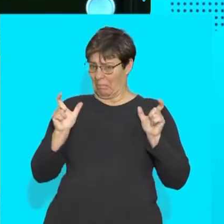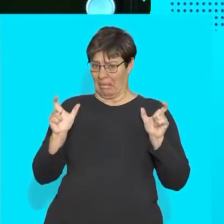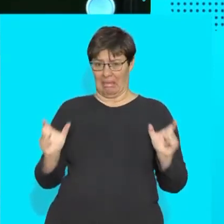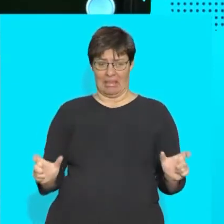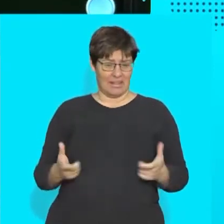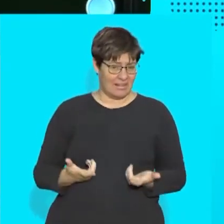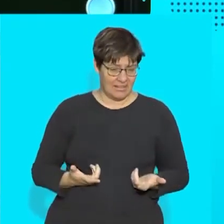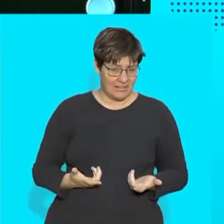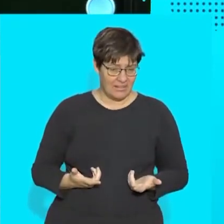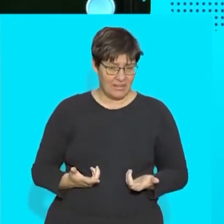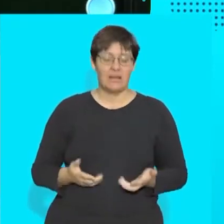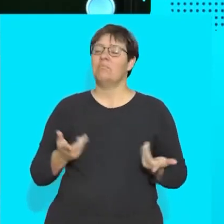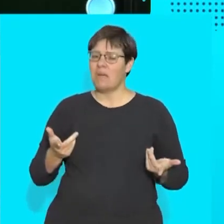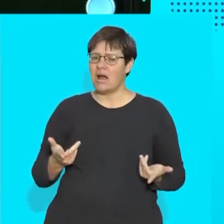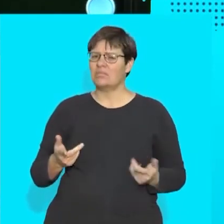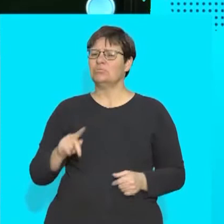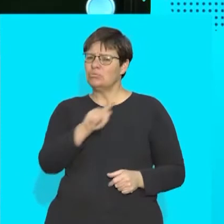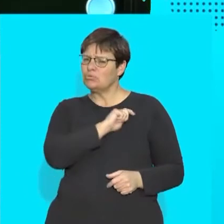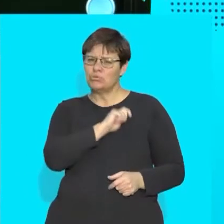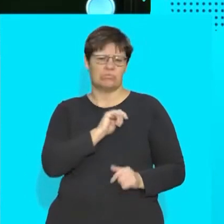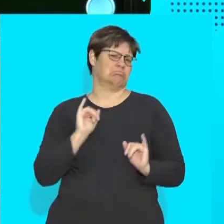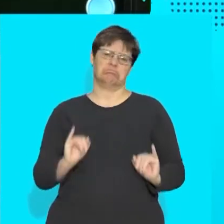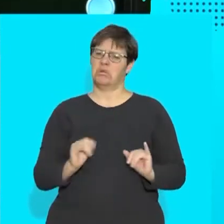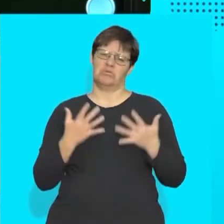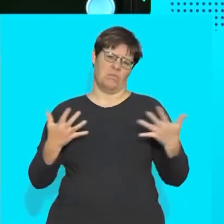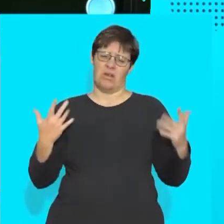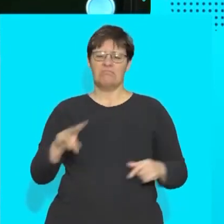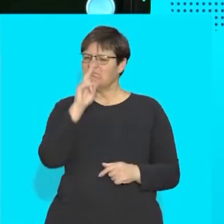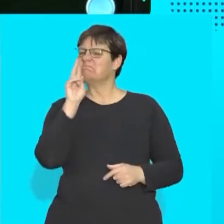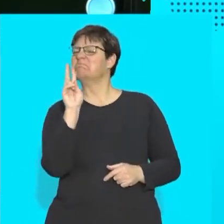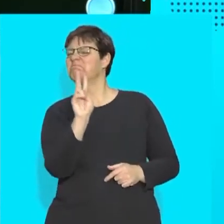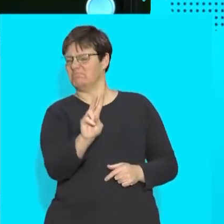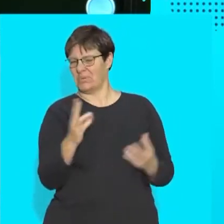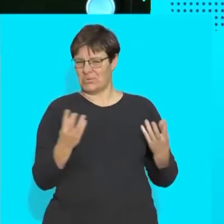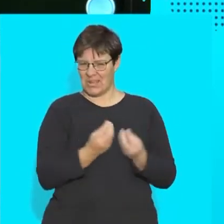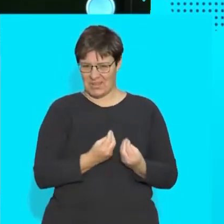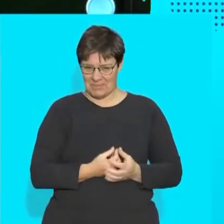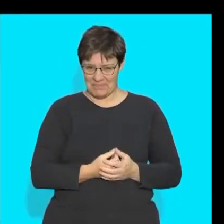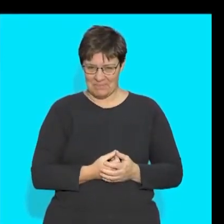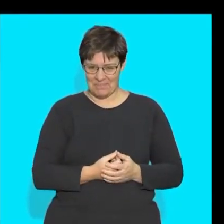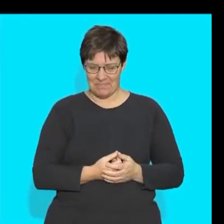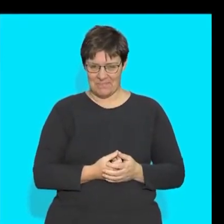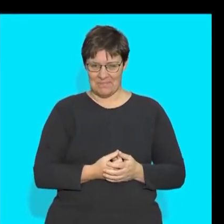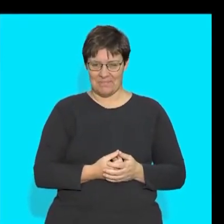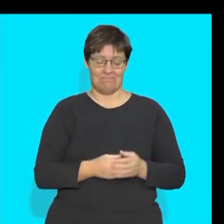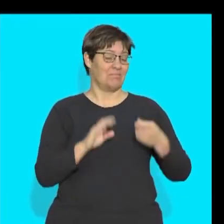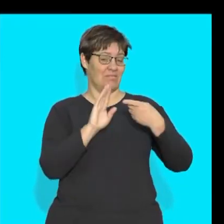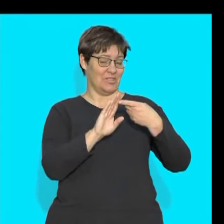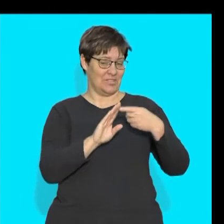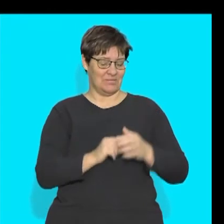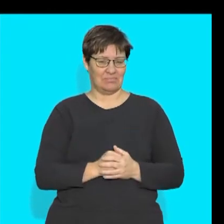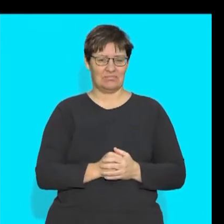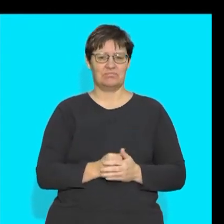really not that bad. So let's do some problems together. First one, the